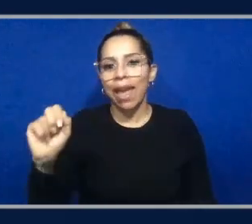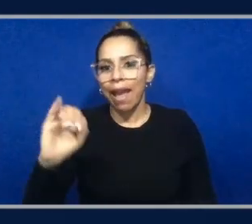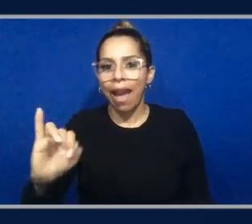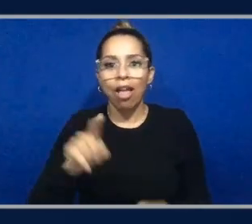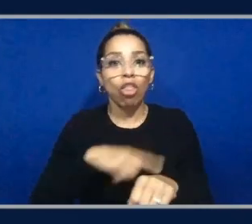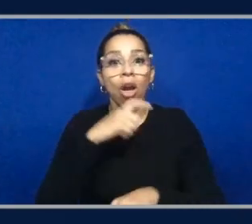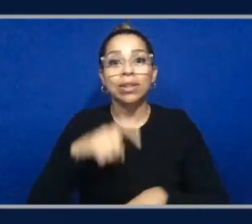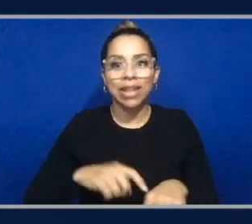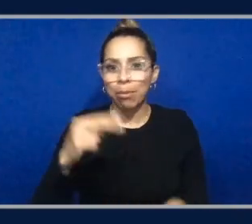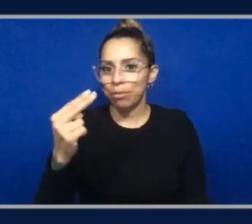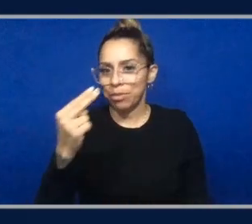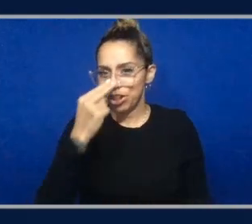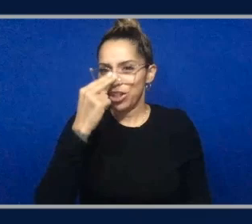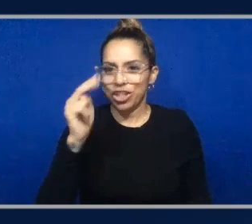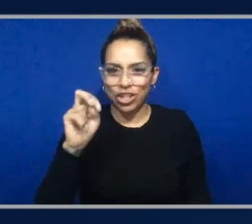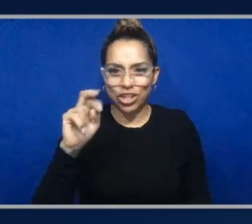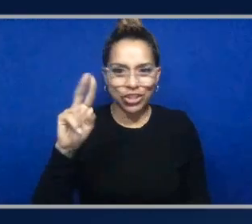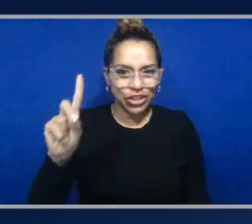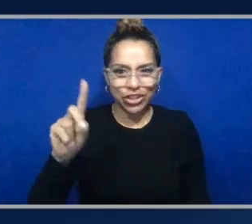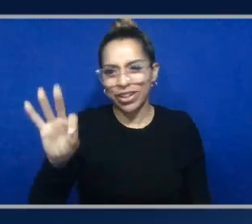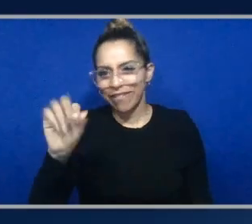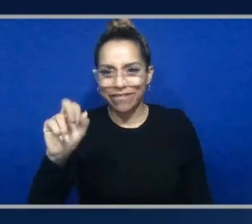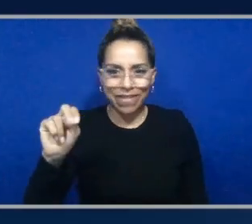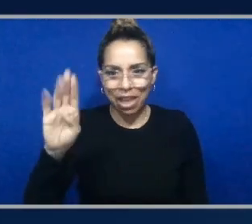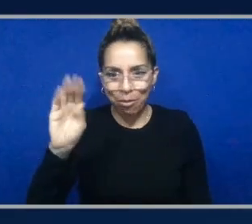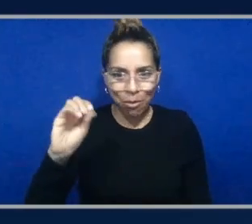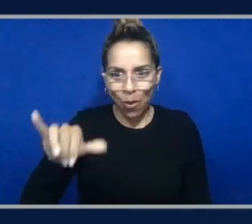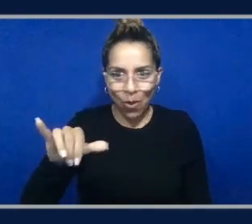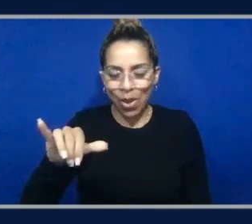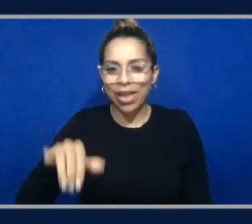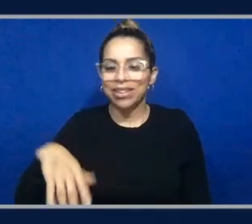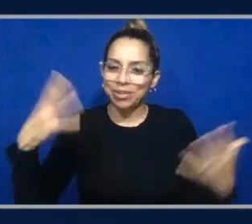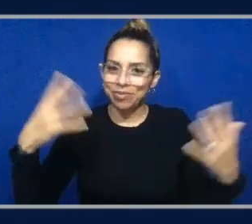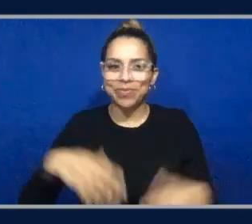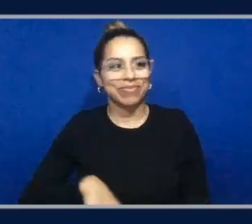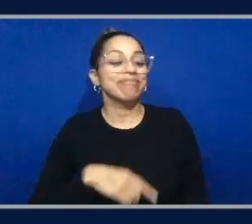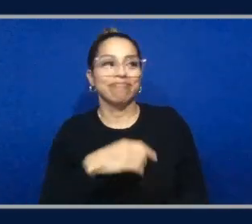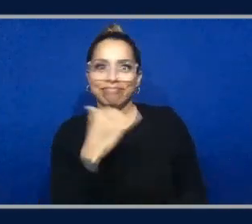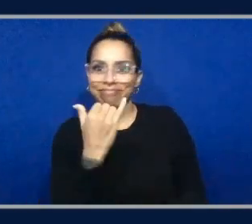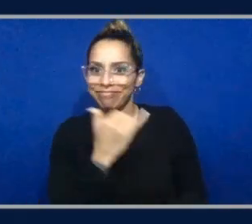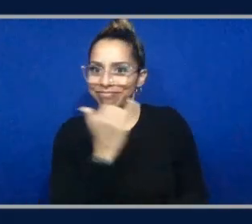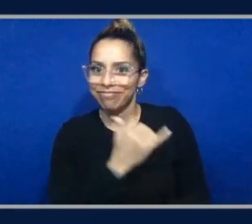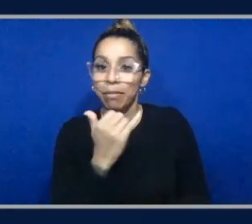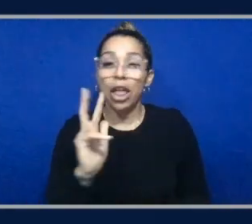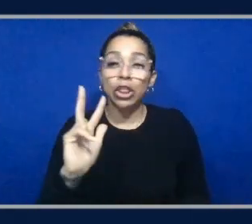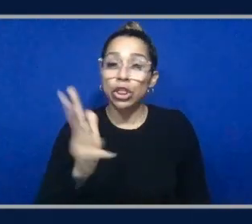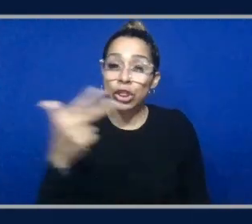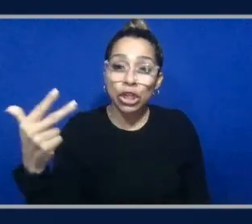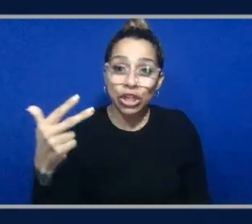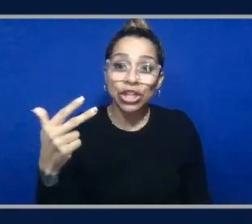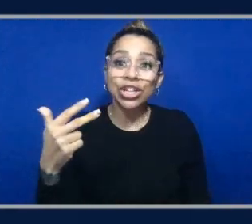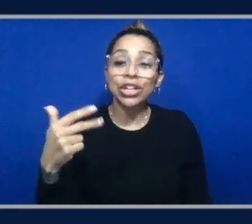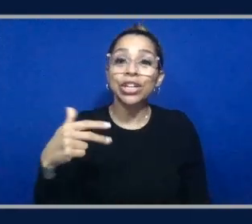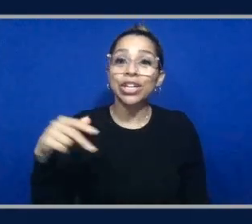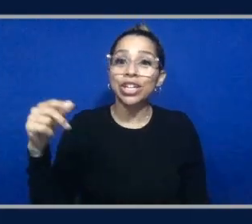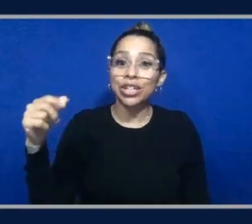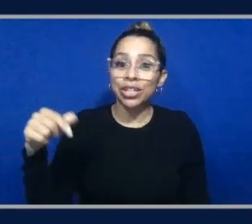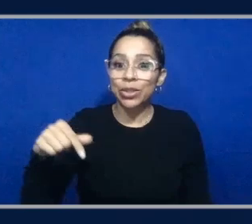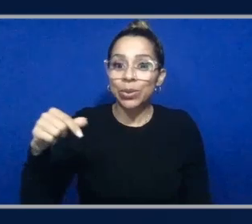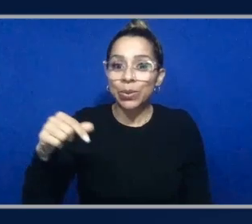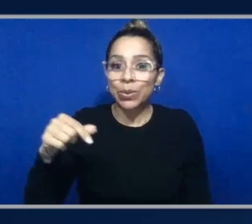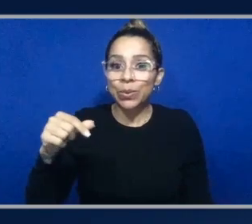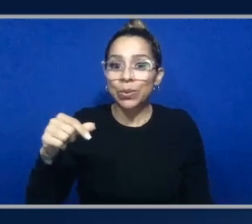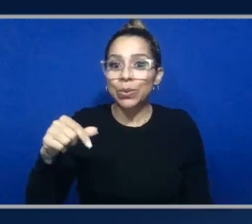it. You're in good company here today, that's for sure. This is actually my third Q demo today, so I'm so excited. I'm learning so much